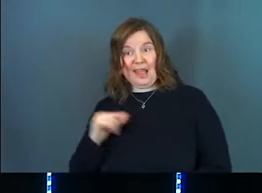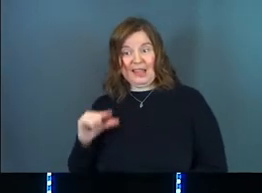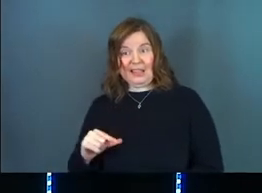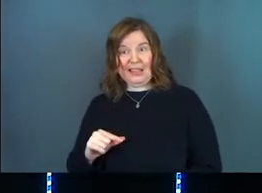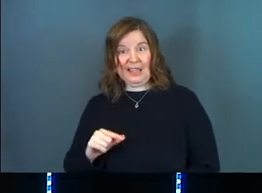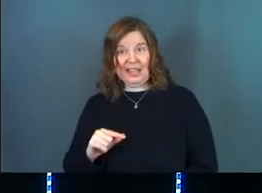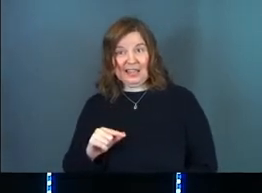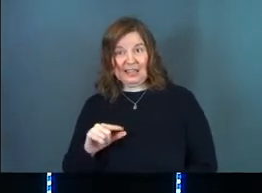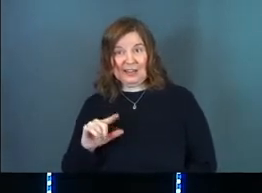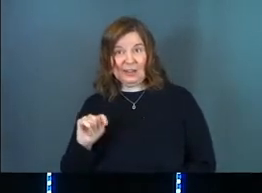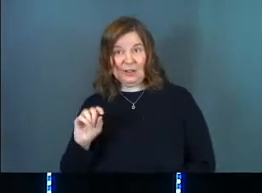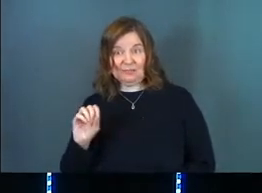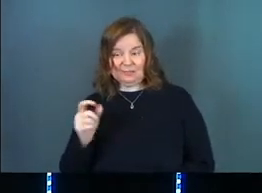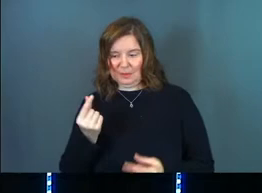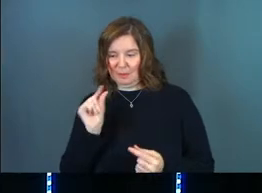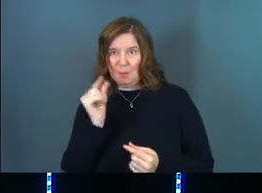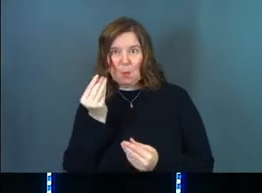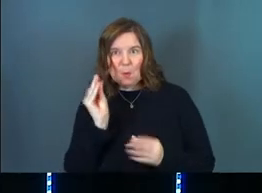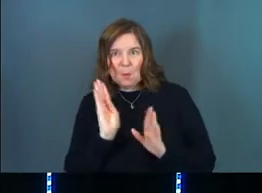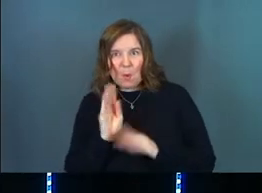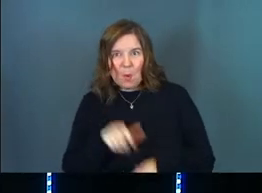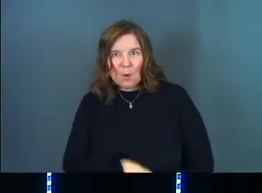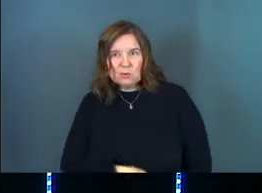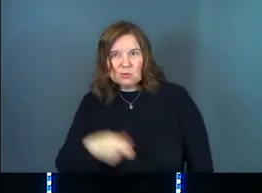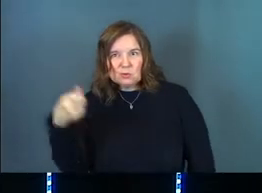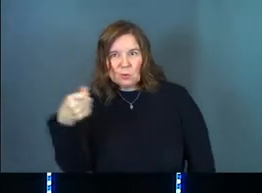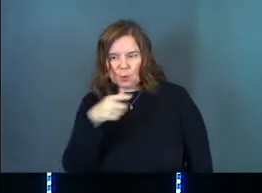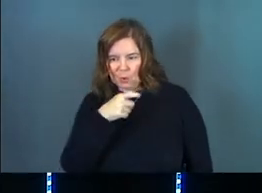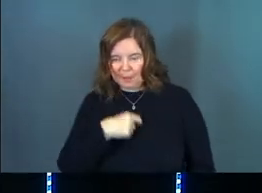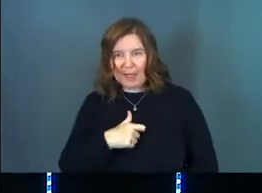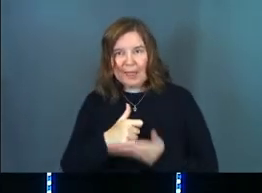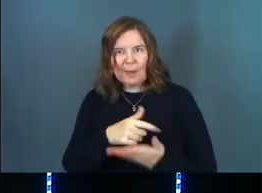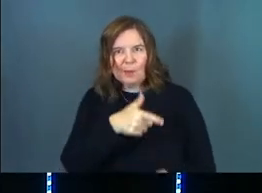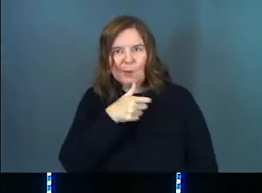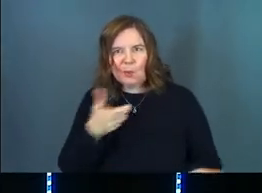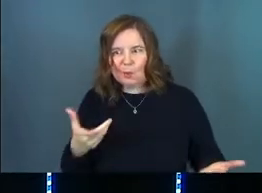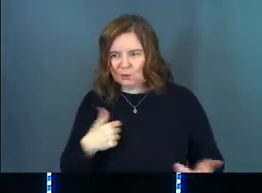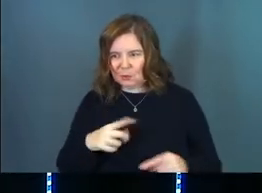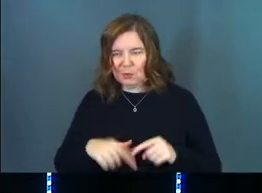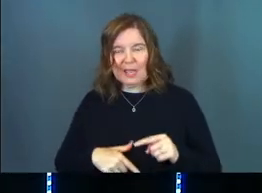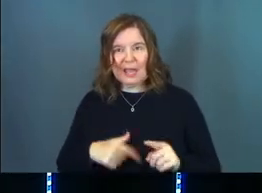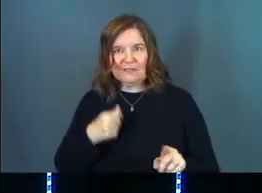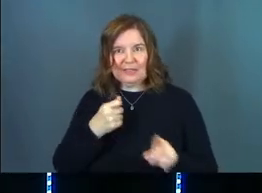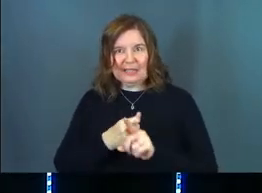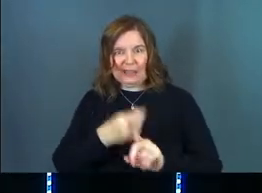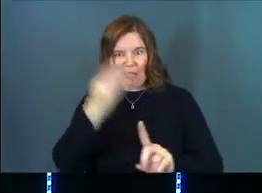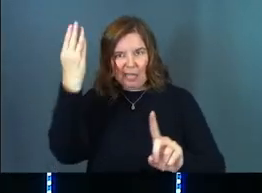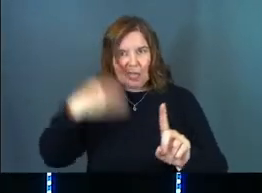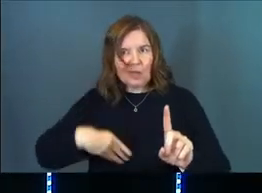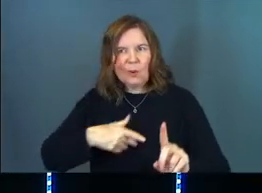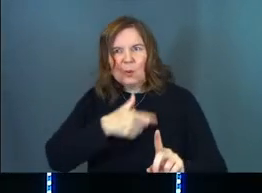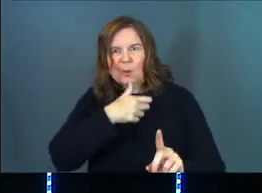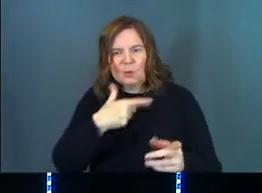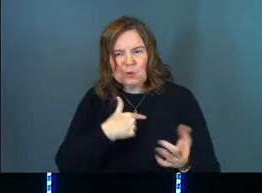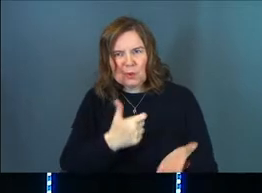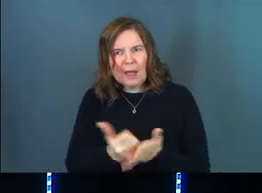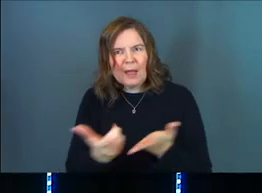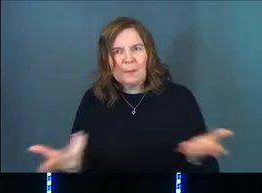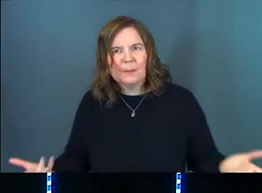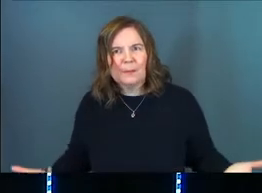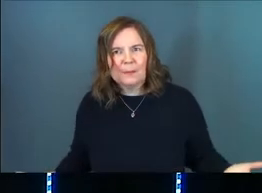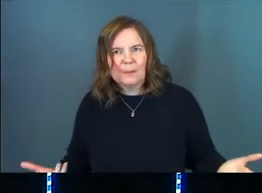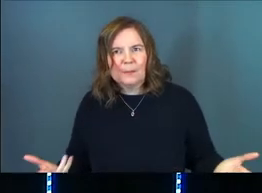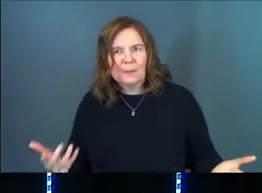little toothpick sword? Who am I going to help? You can't even hit your target, Peter. Who are you going to help?